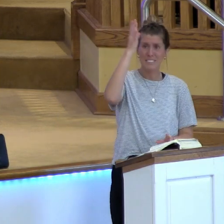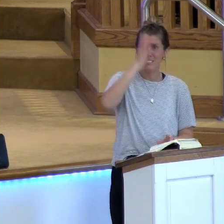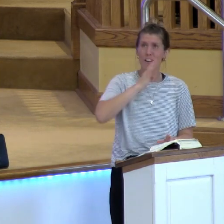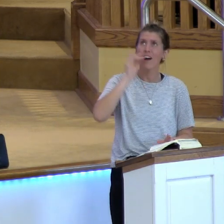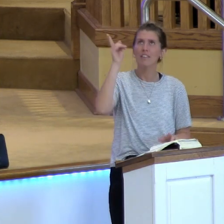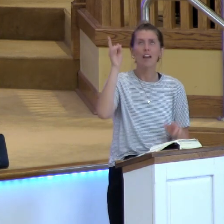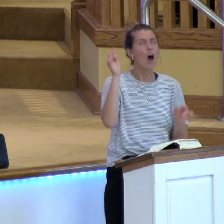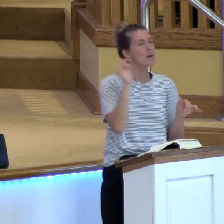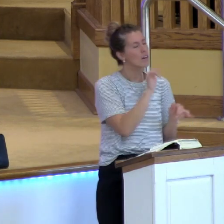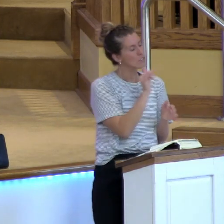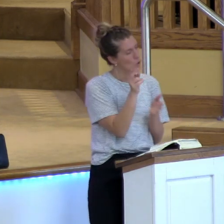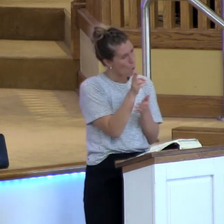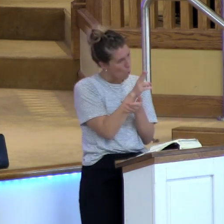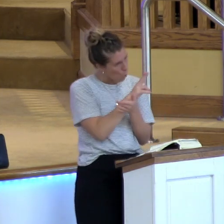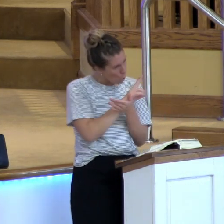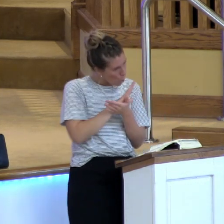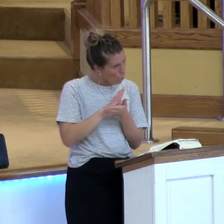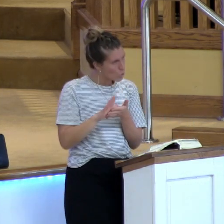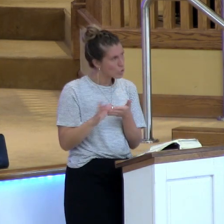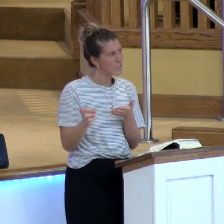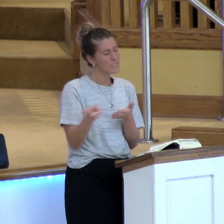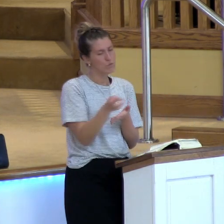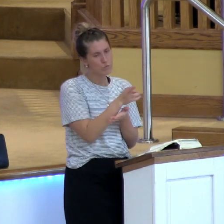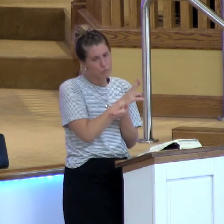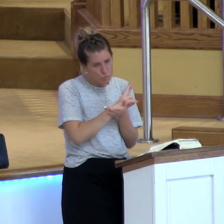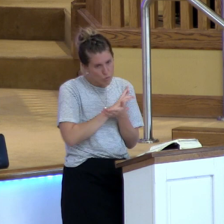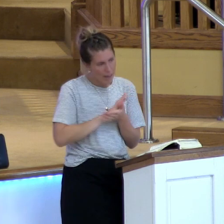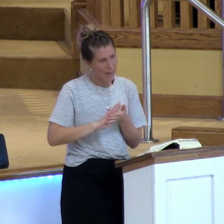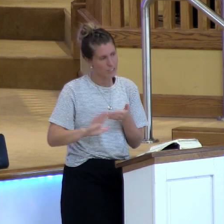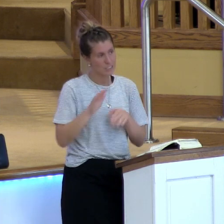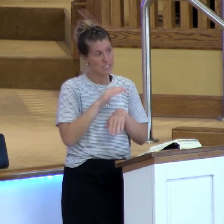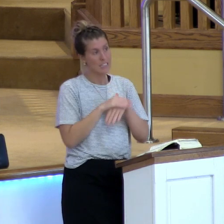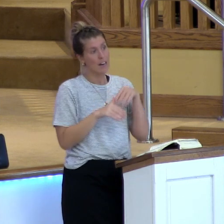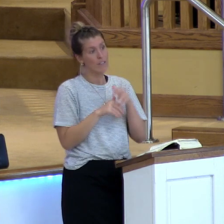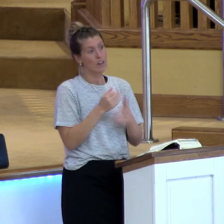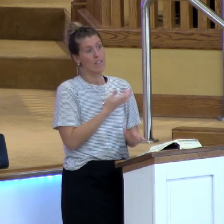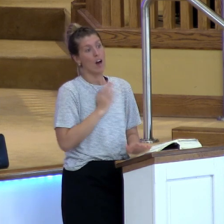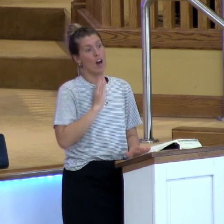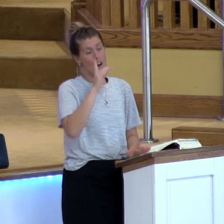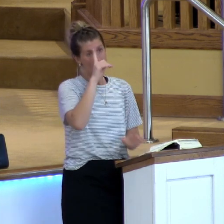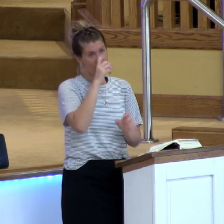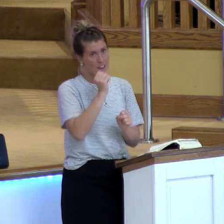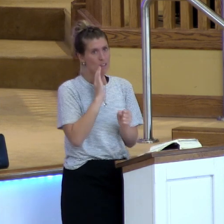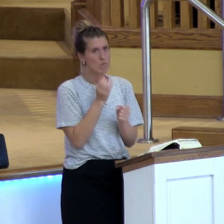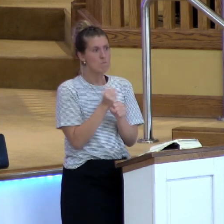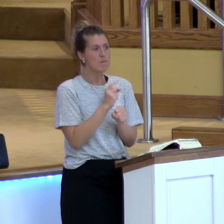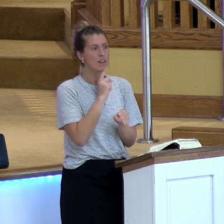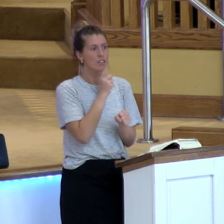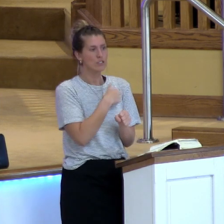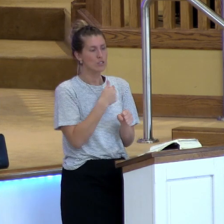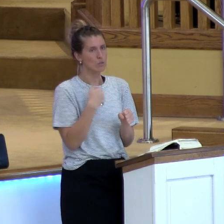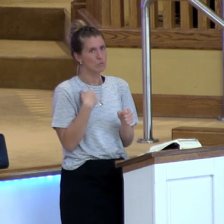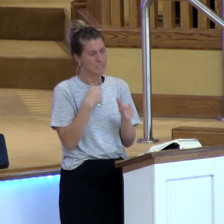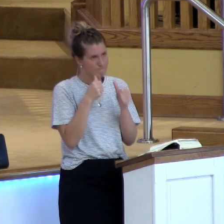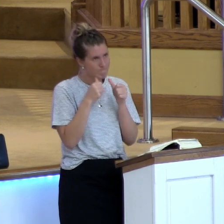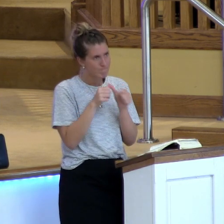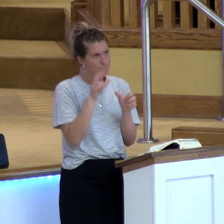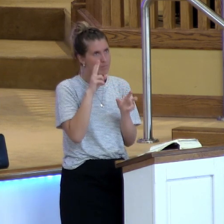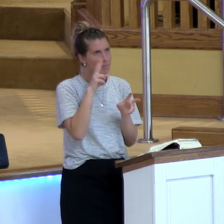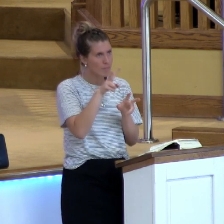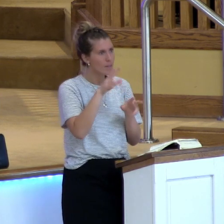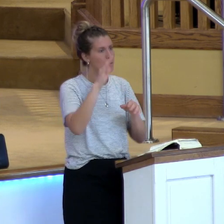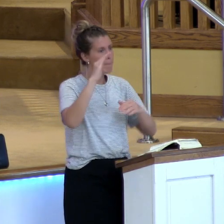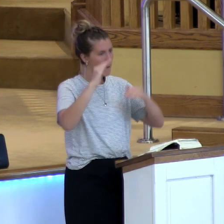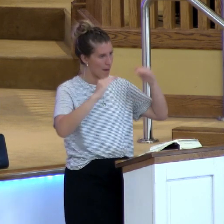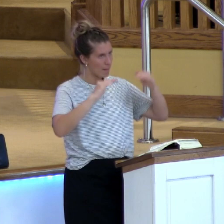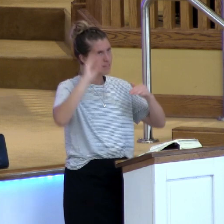a holy God and a righteous God, and the comfort of our faith will make sure that we keep that perspective in proper